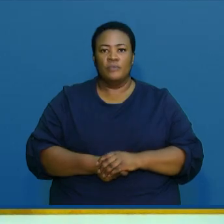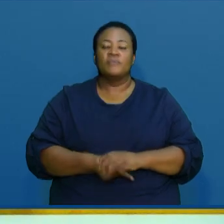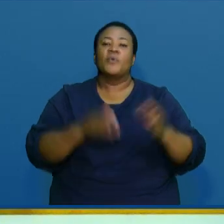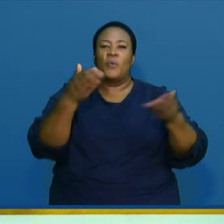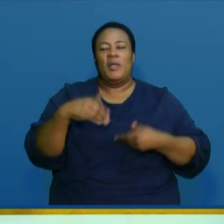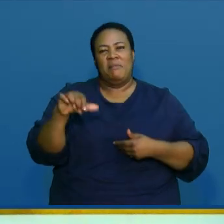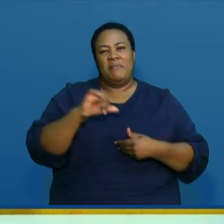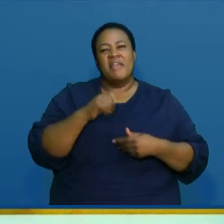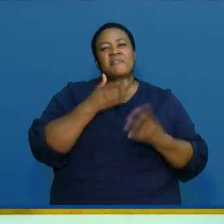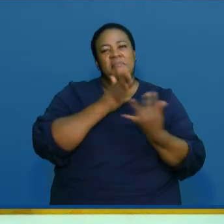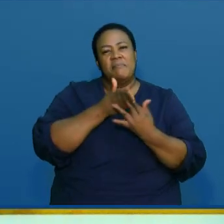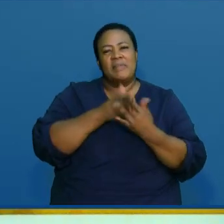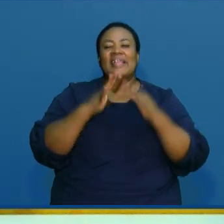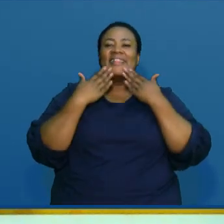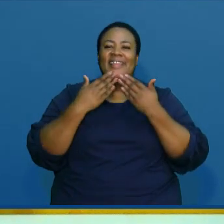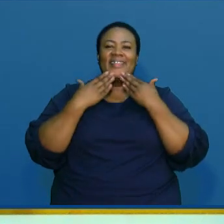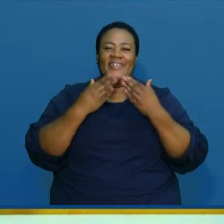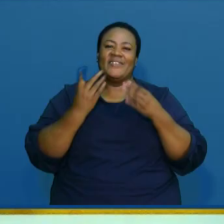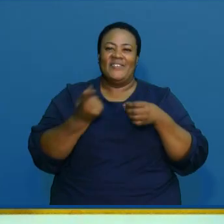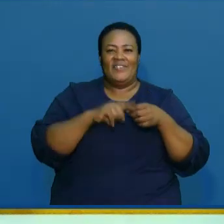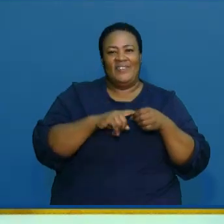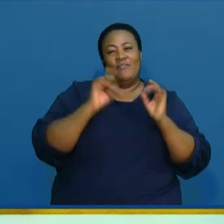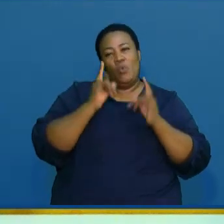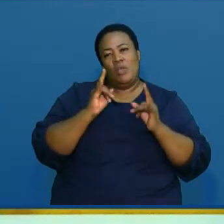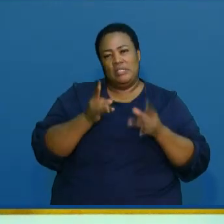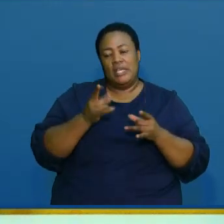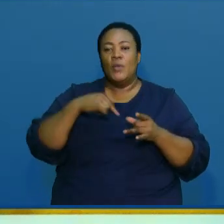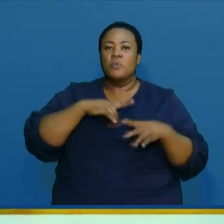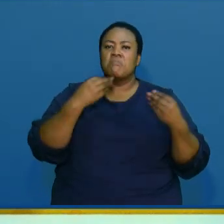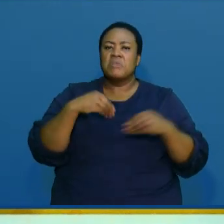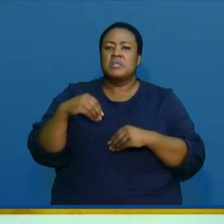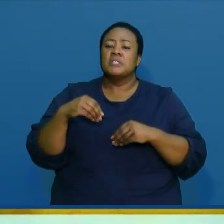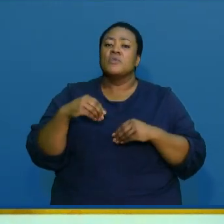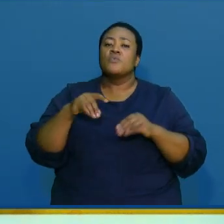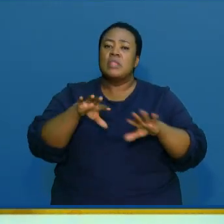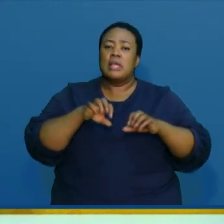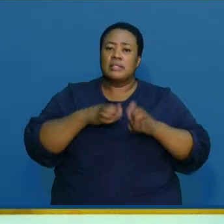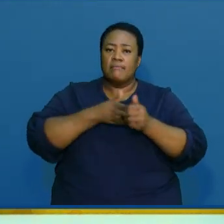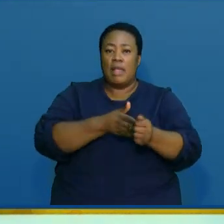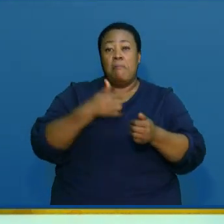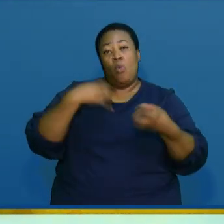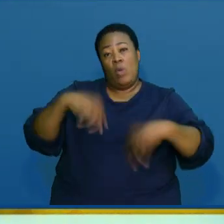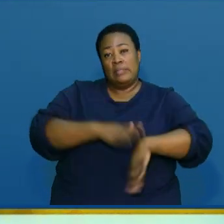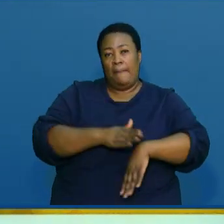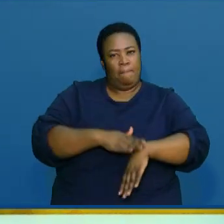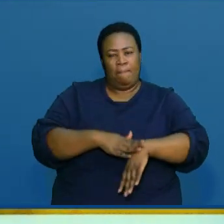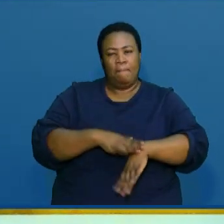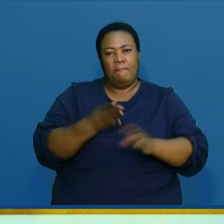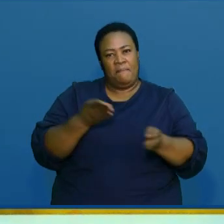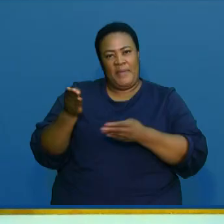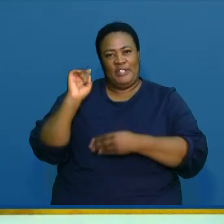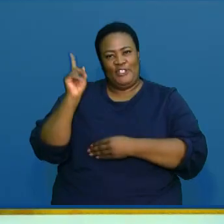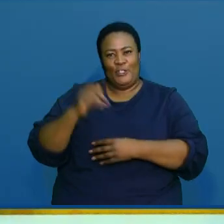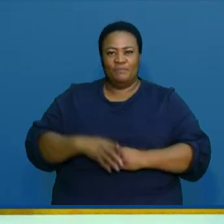Welcome back from the break, guys. Thank you so much for joining us. We are busy with your exam guide, so I won't waste any more time. I'll take it straight back to our